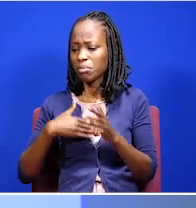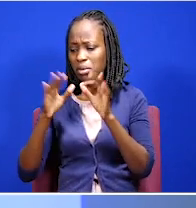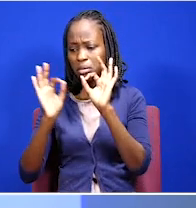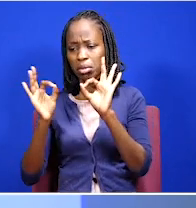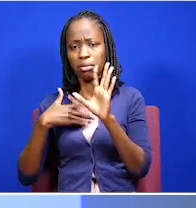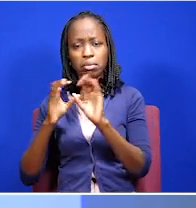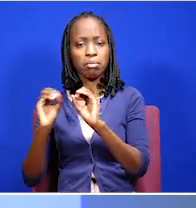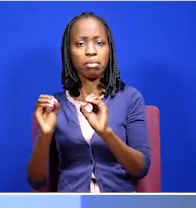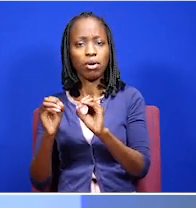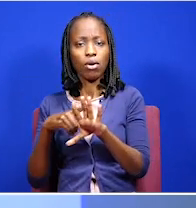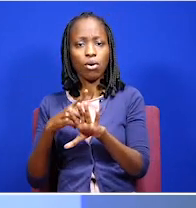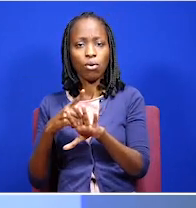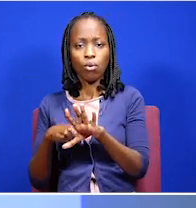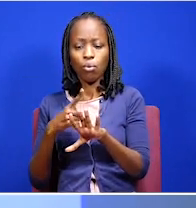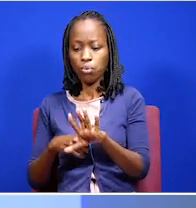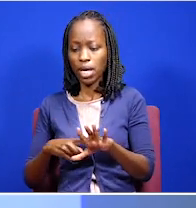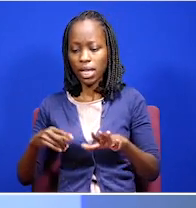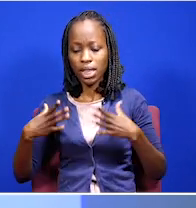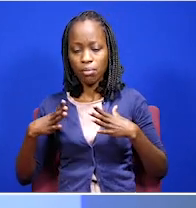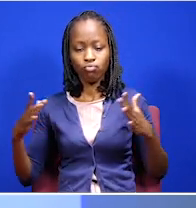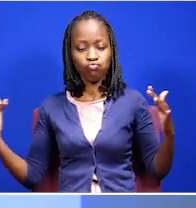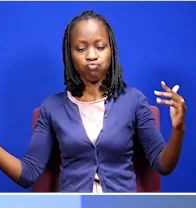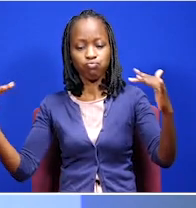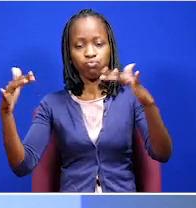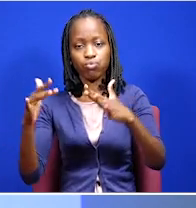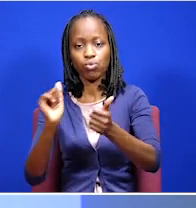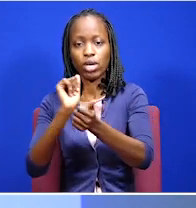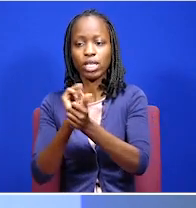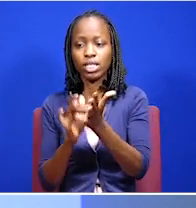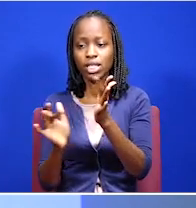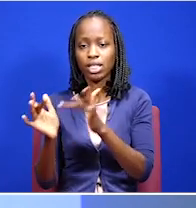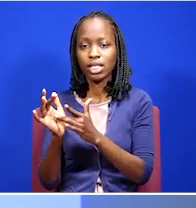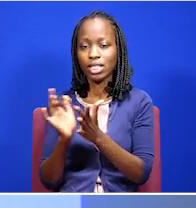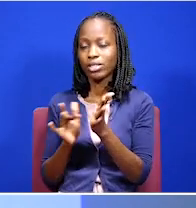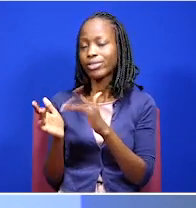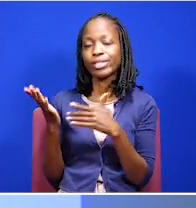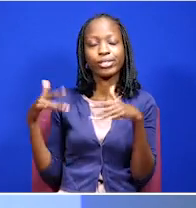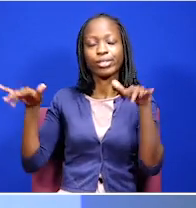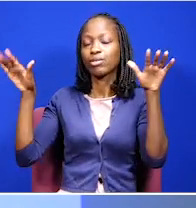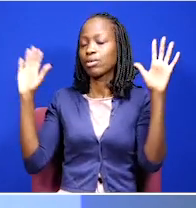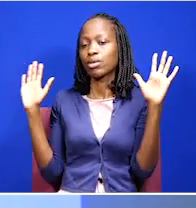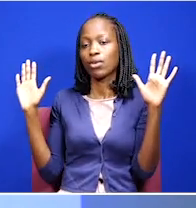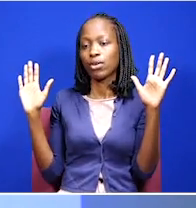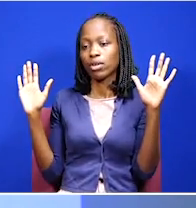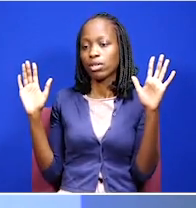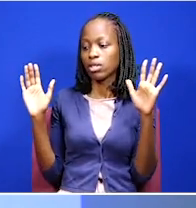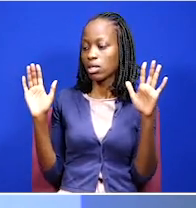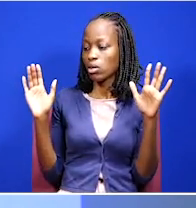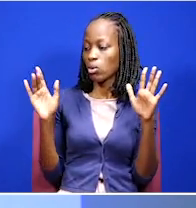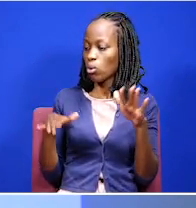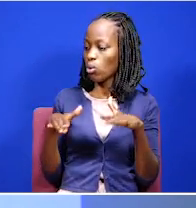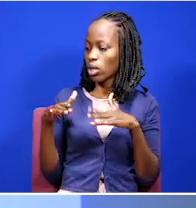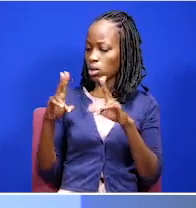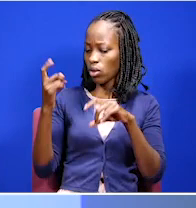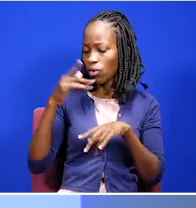saying this is what works. It doesn't surprise me, therefore, when this multitude of people came like to arrest him,